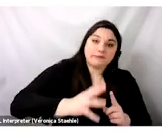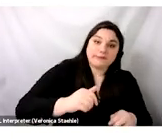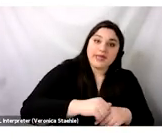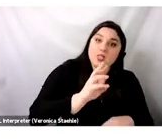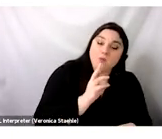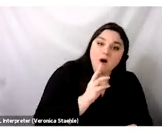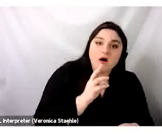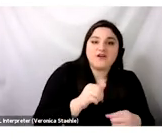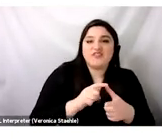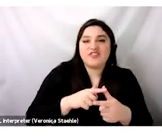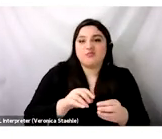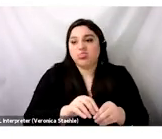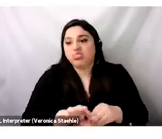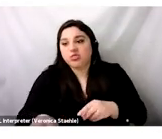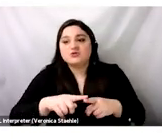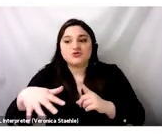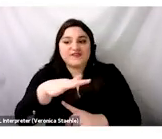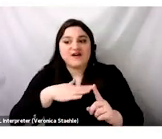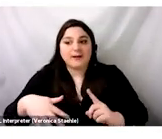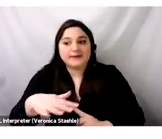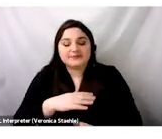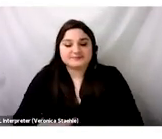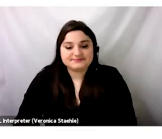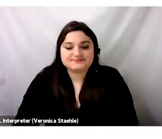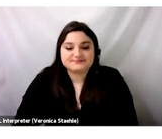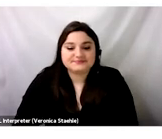one. So it's actually both. But specifically, I'm talking